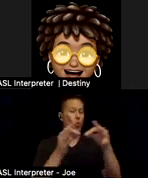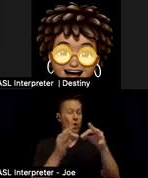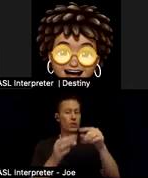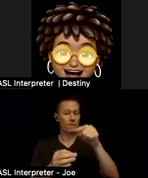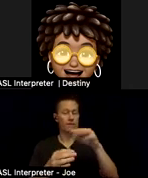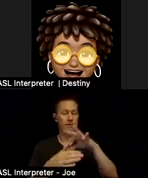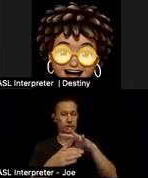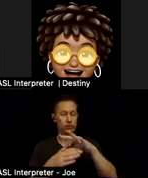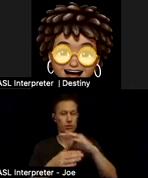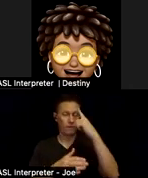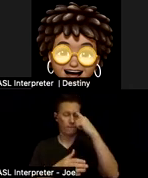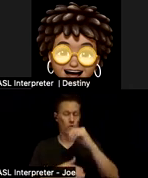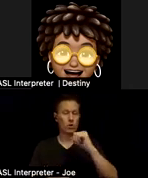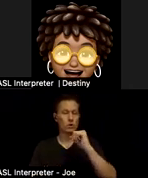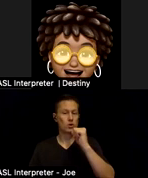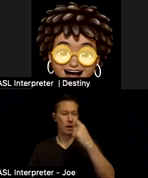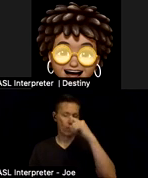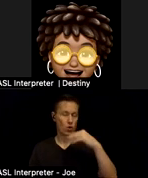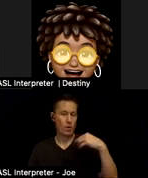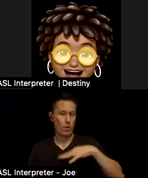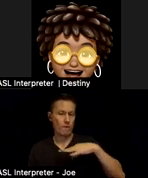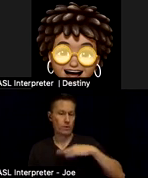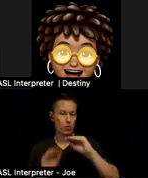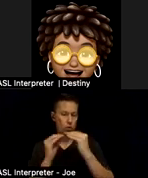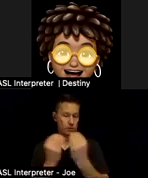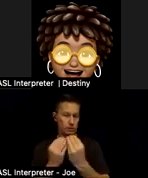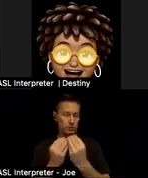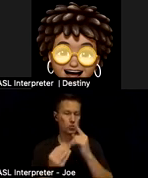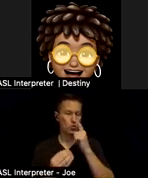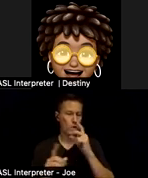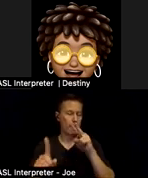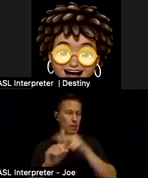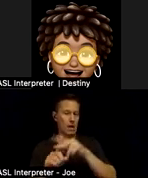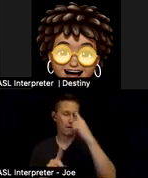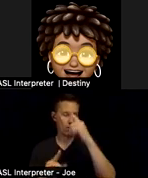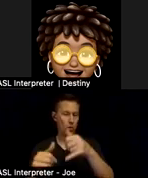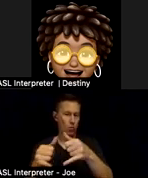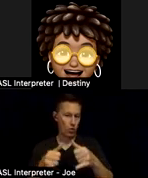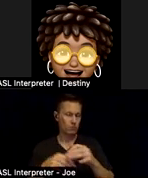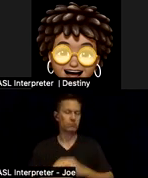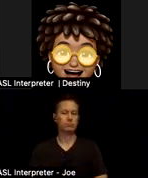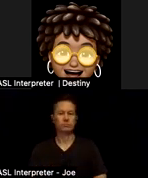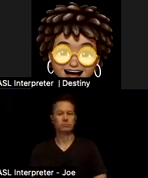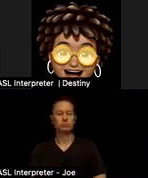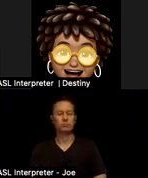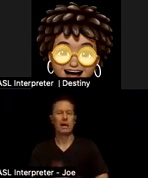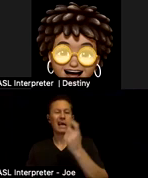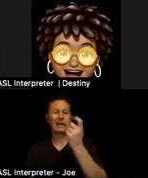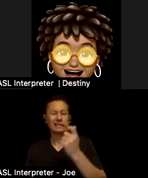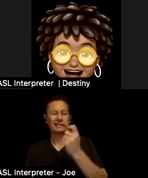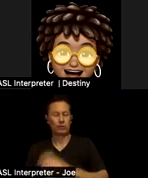organizations who apply to get that that mini award. And that will be coming out